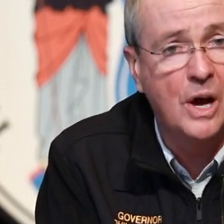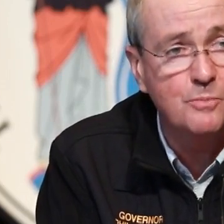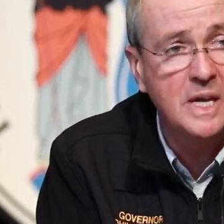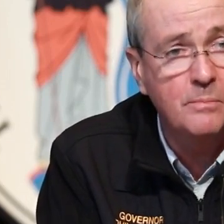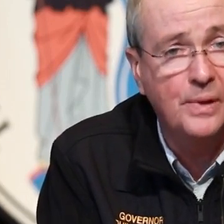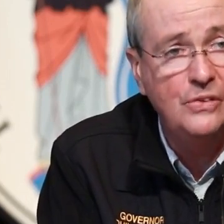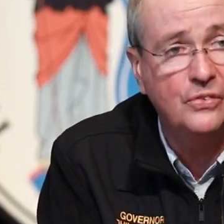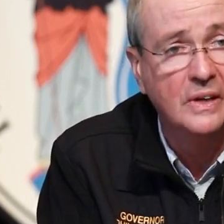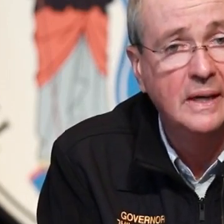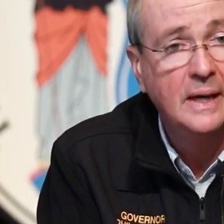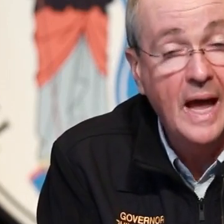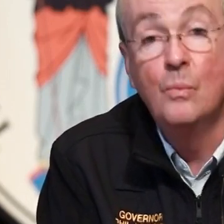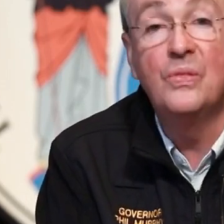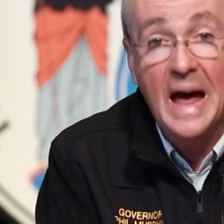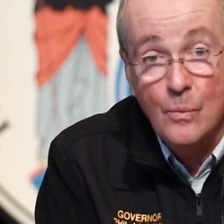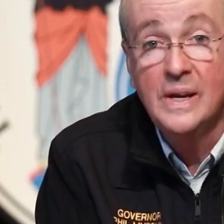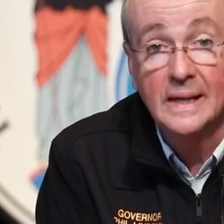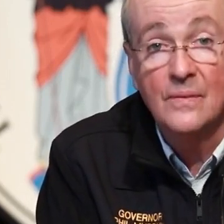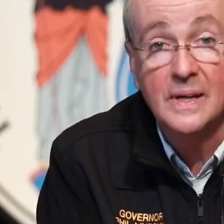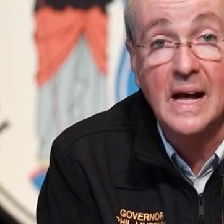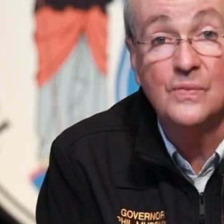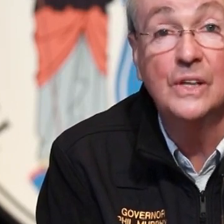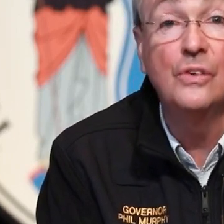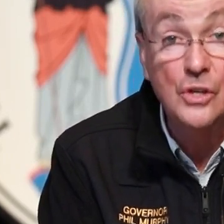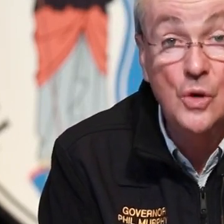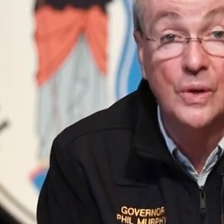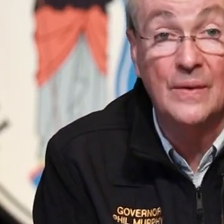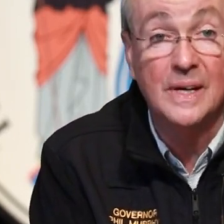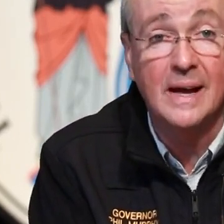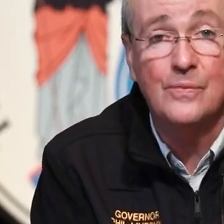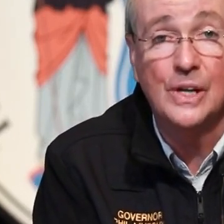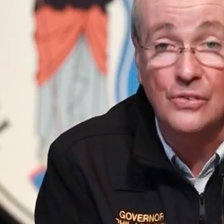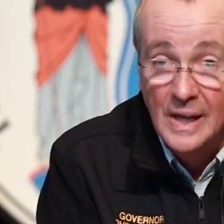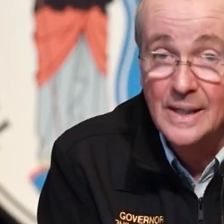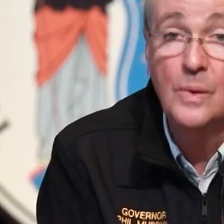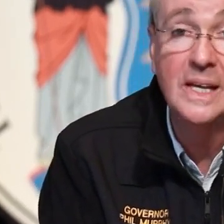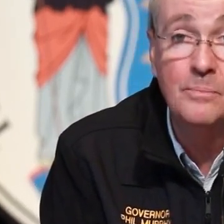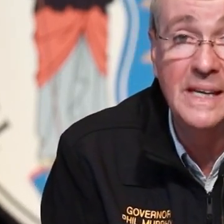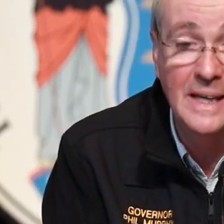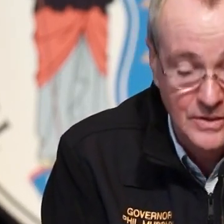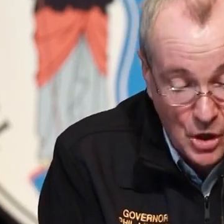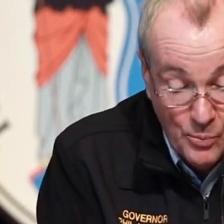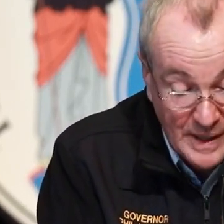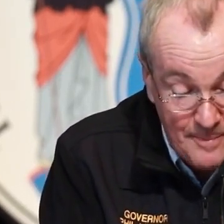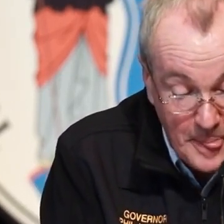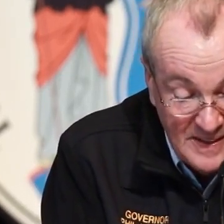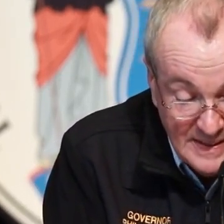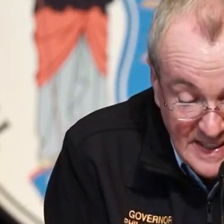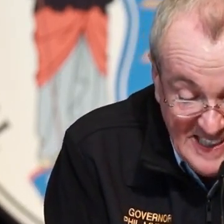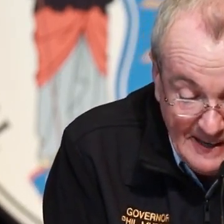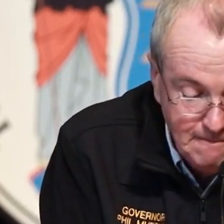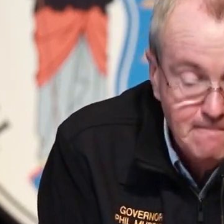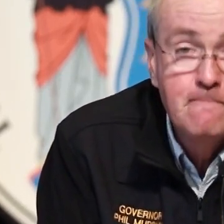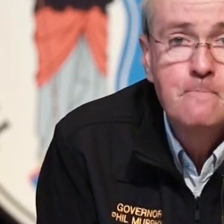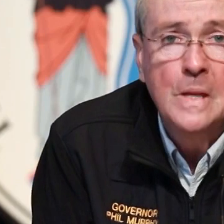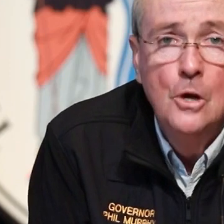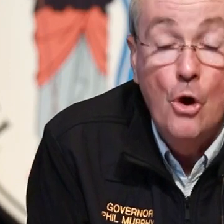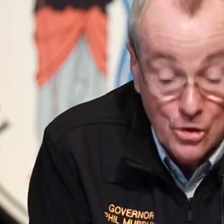elements must be in place. And with that, we can have the confidence, you can have the confidence that we can begin to open up